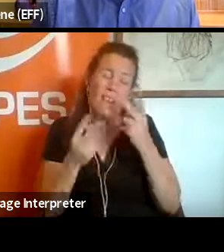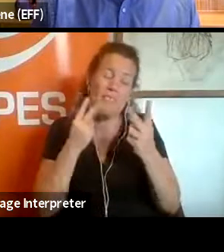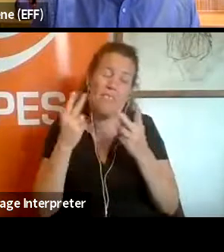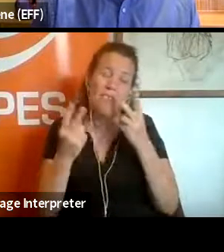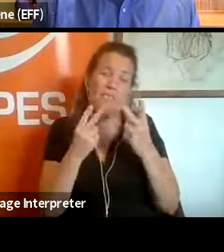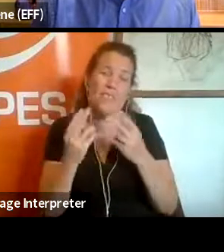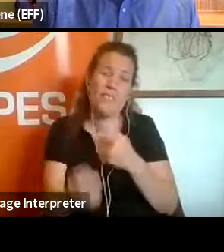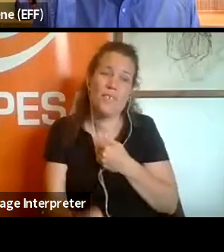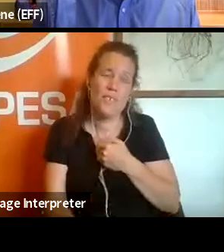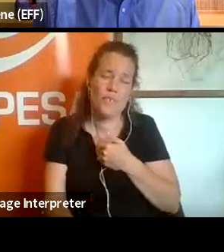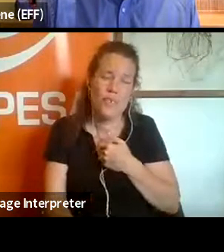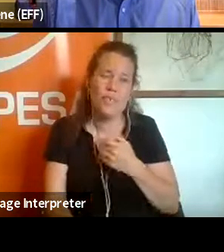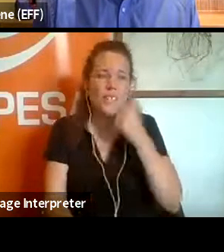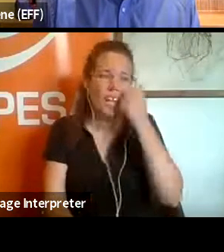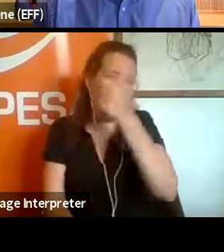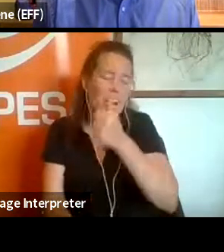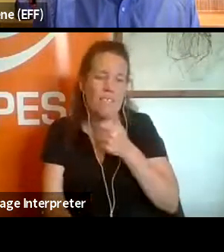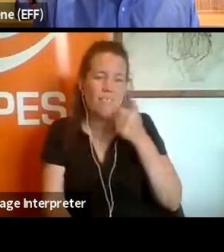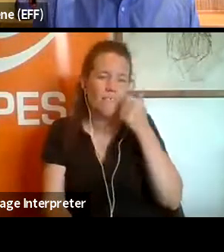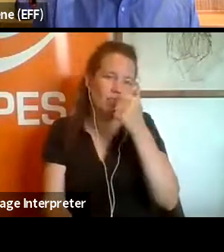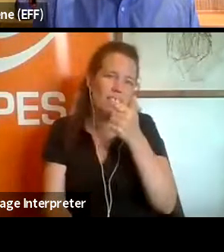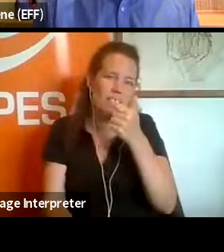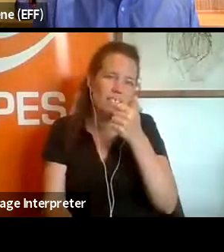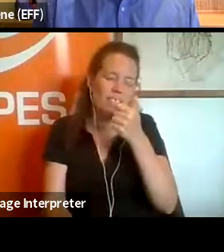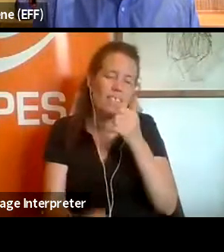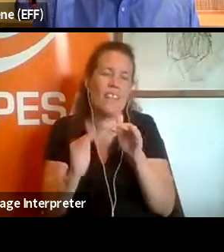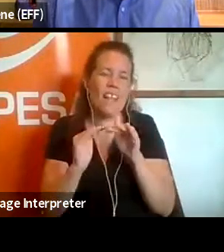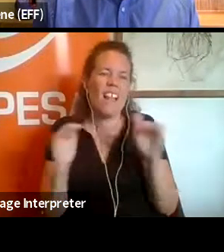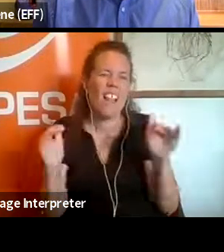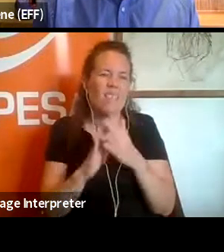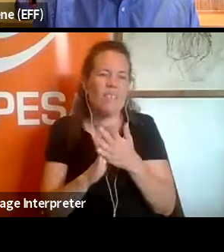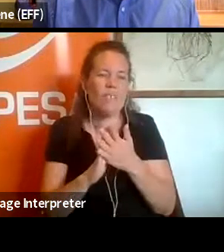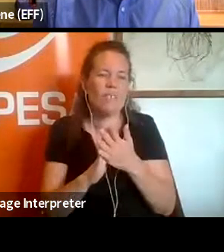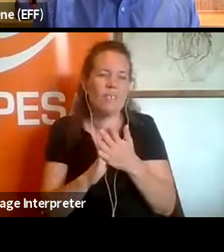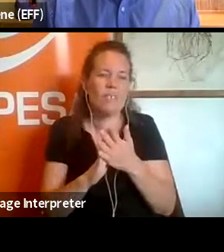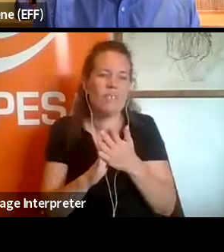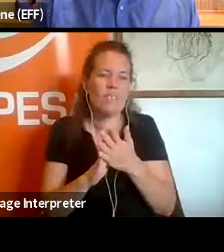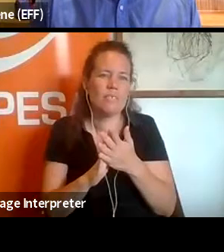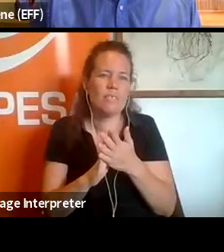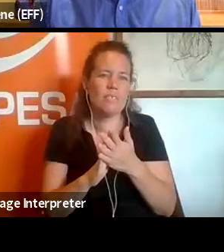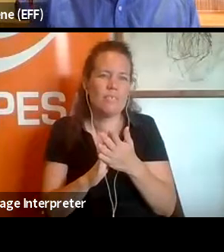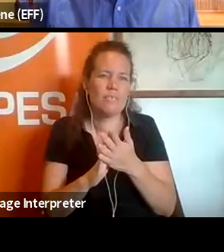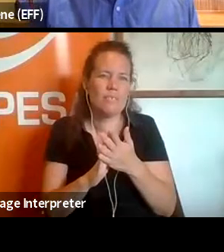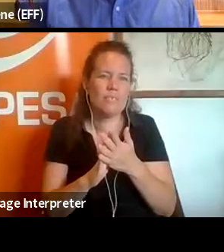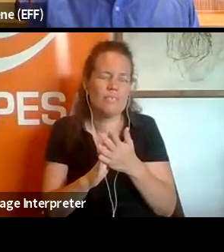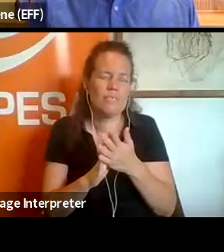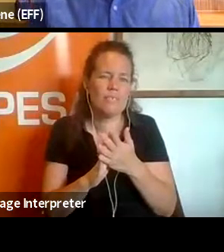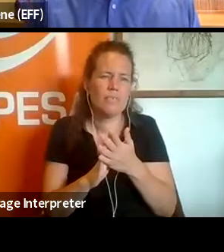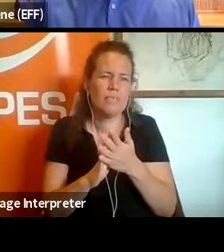at the African Union level, with the current policy framework data policy framework that's ongoing,